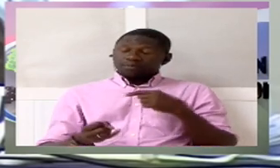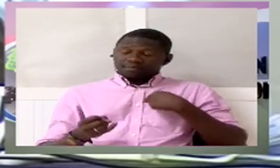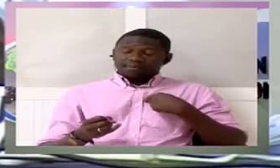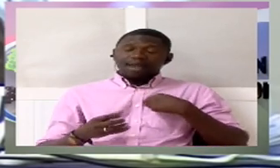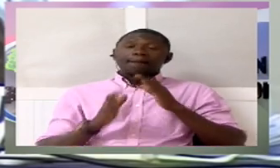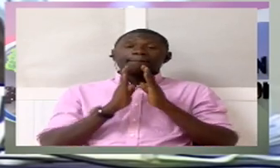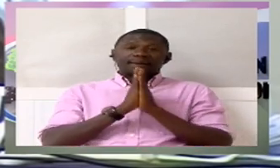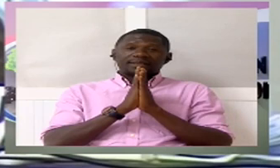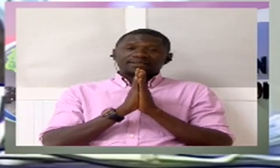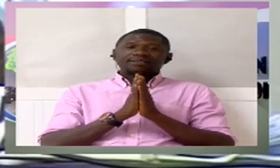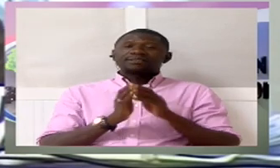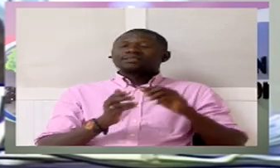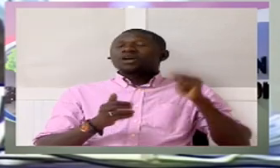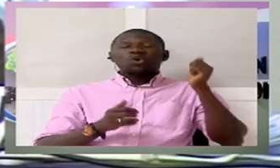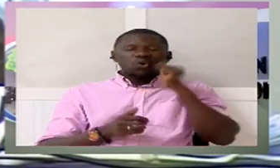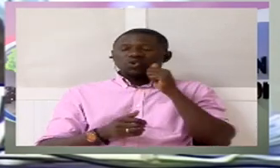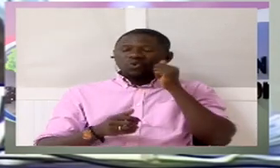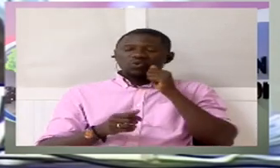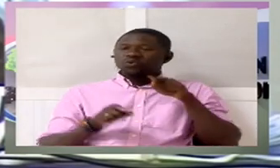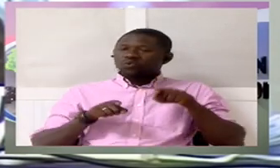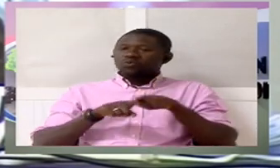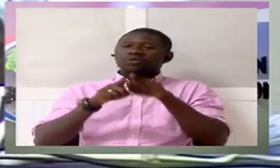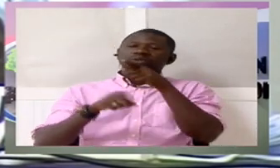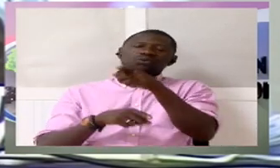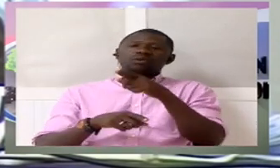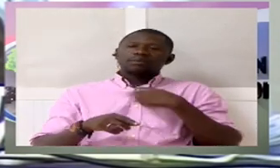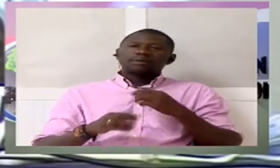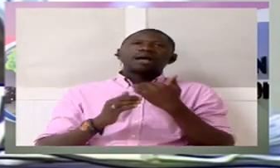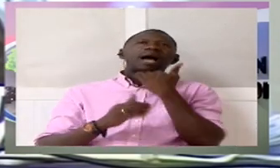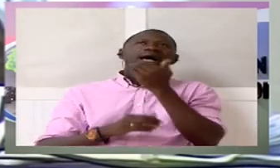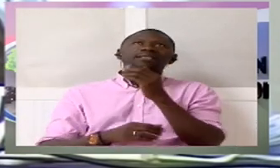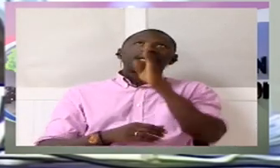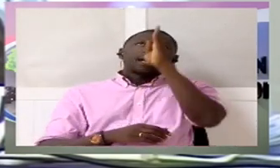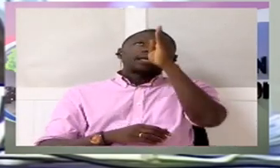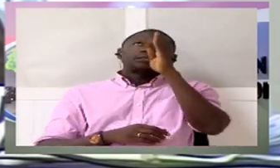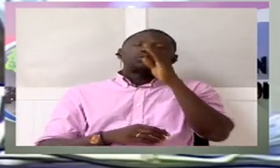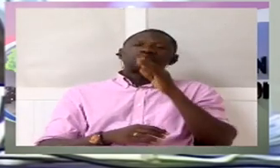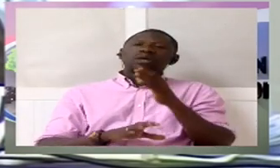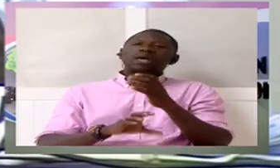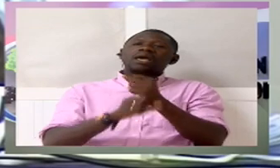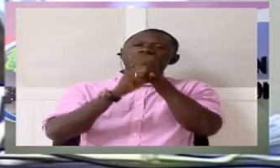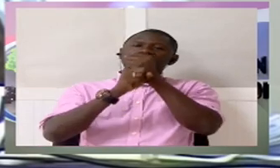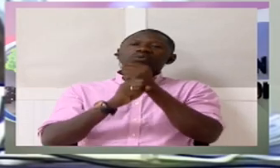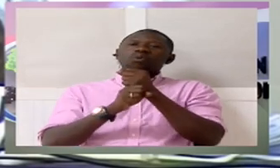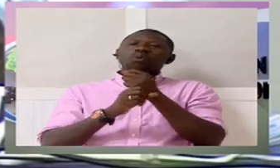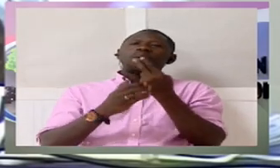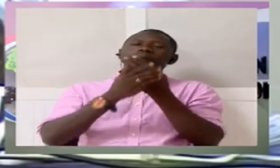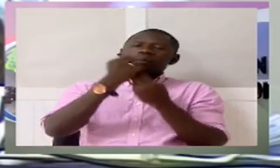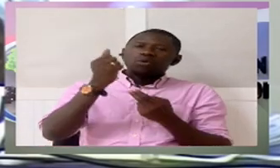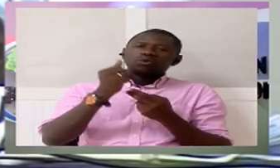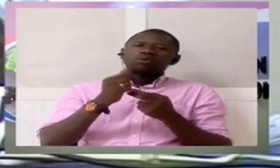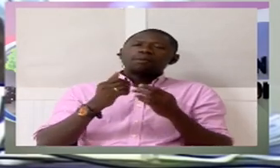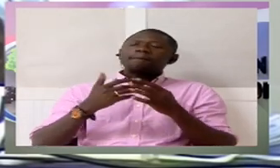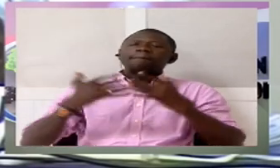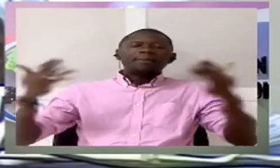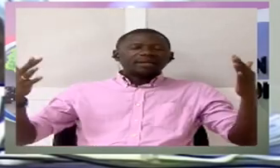are constantly with you, and I am asking Allah to grant you both manifold blessings and